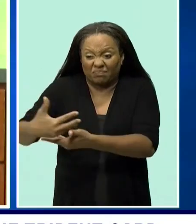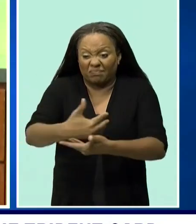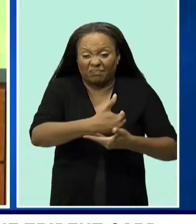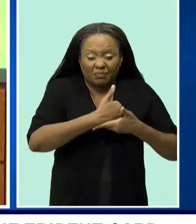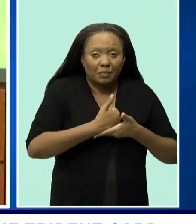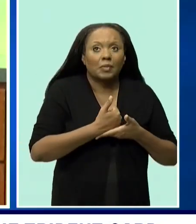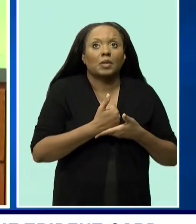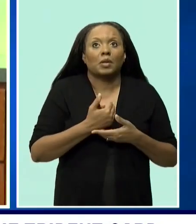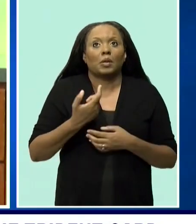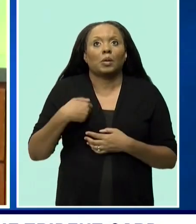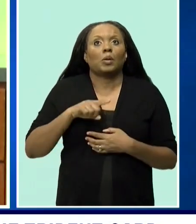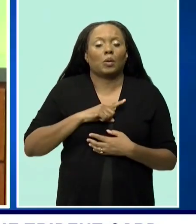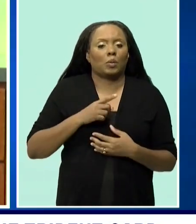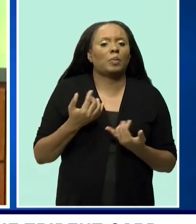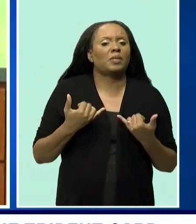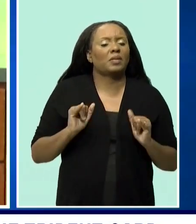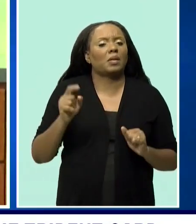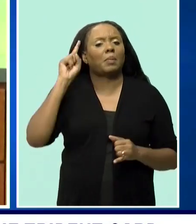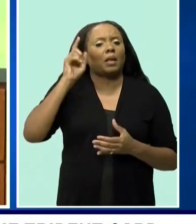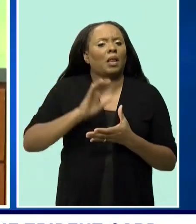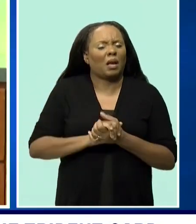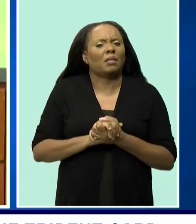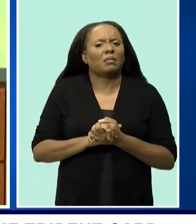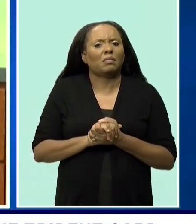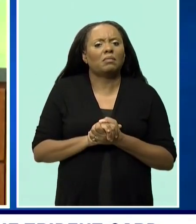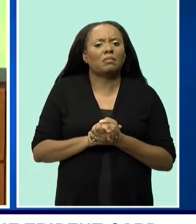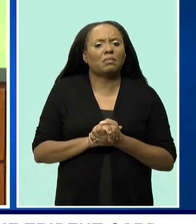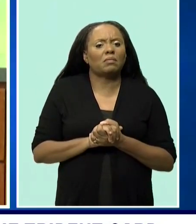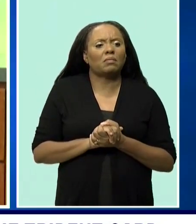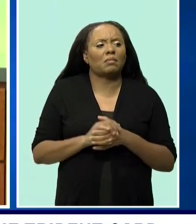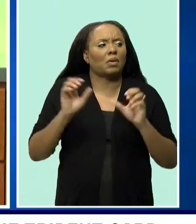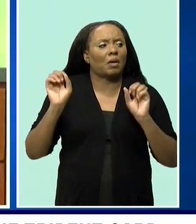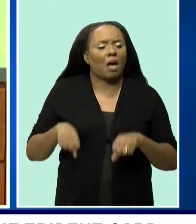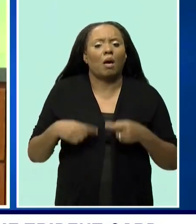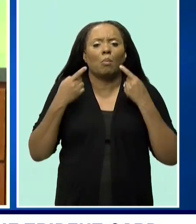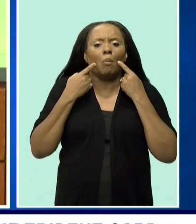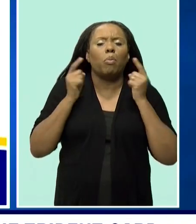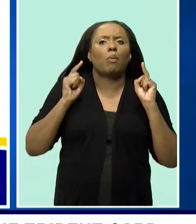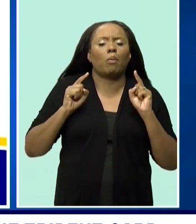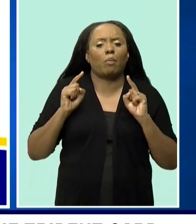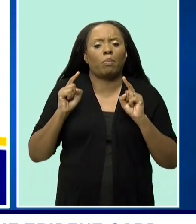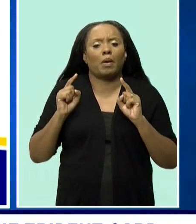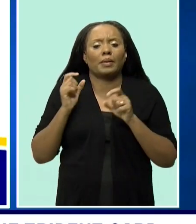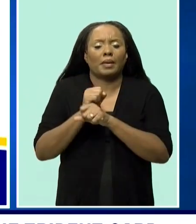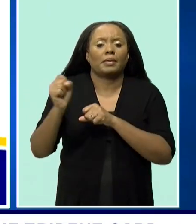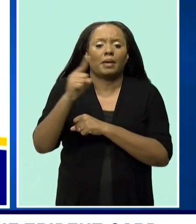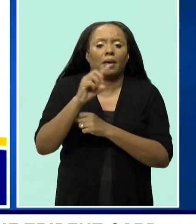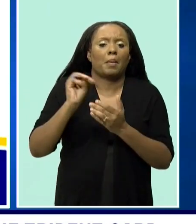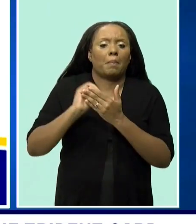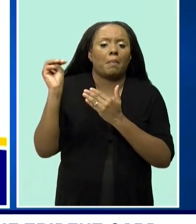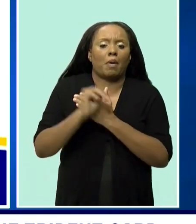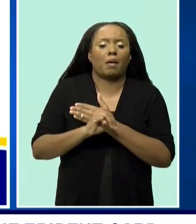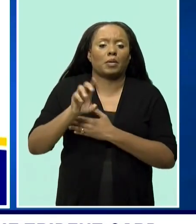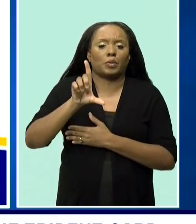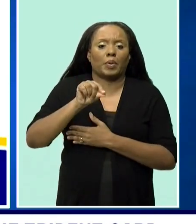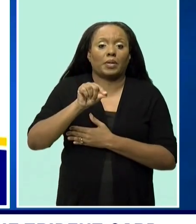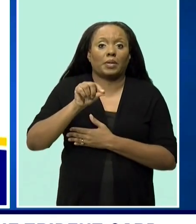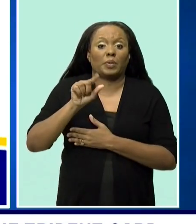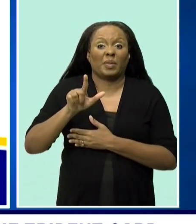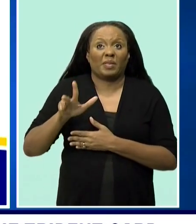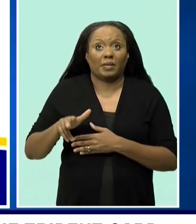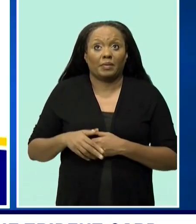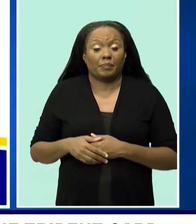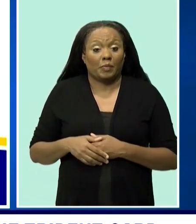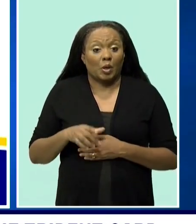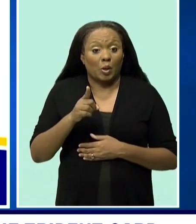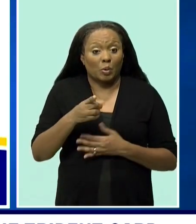we still anticipate that we will be there or thereabouts. In the meantime, Barbadians can continue to register for